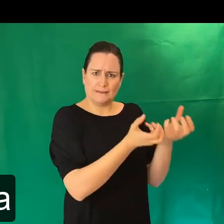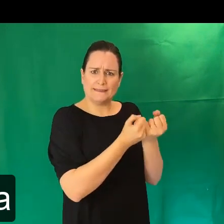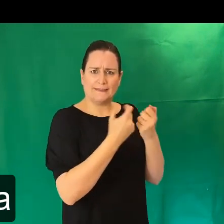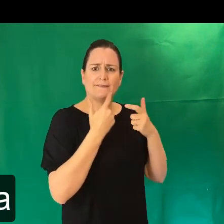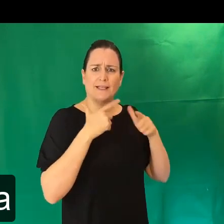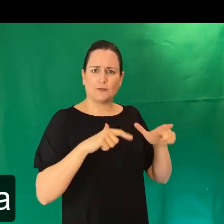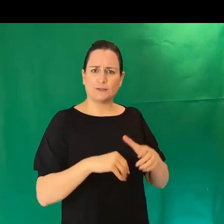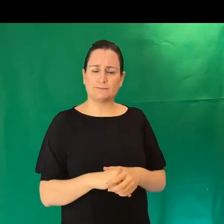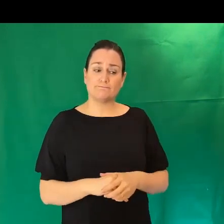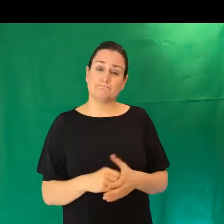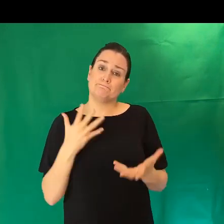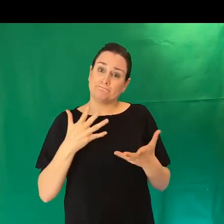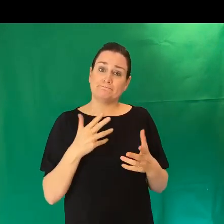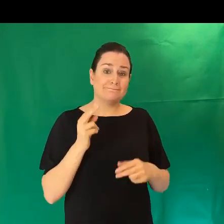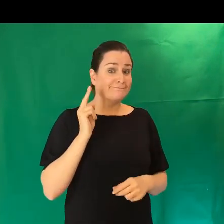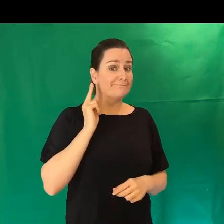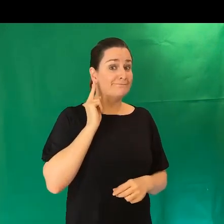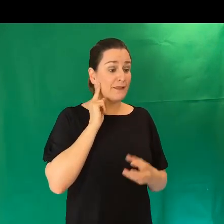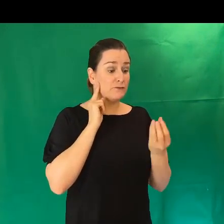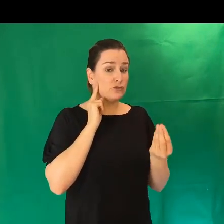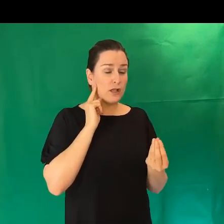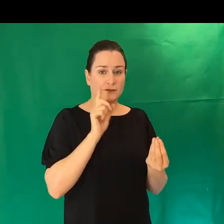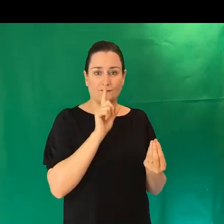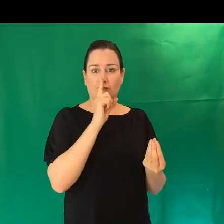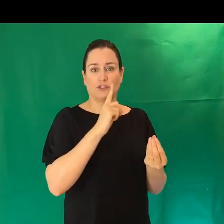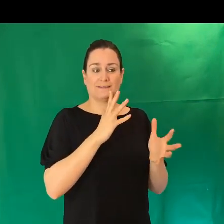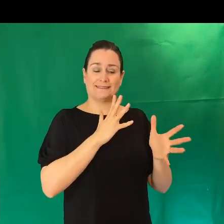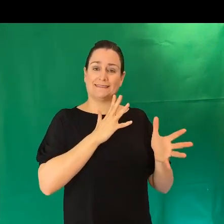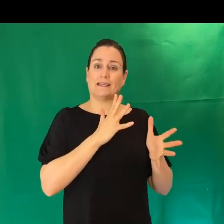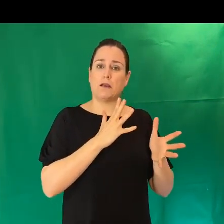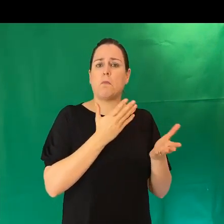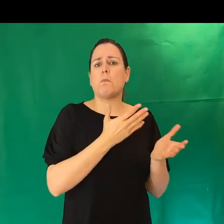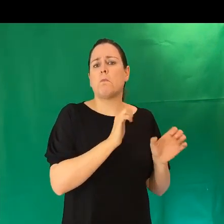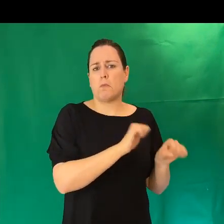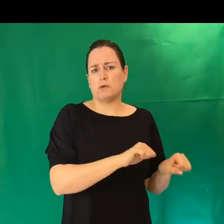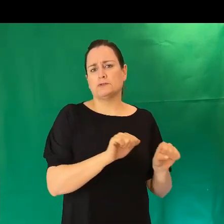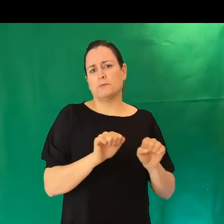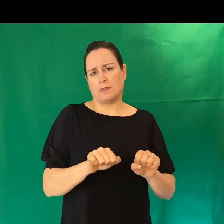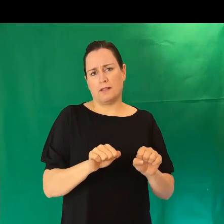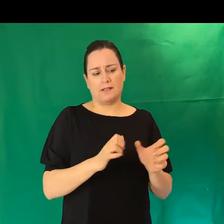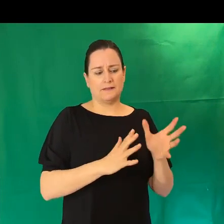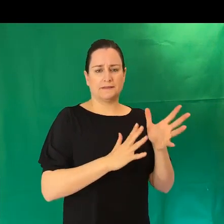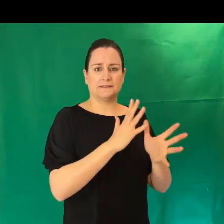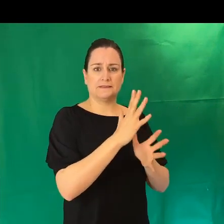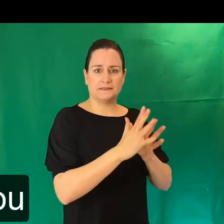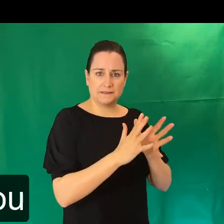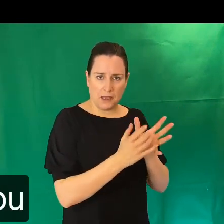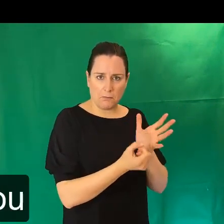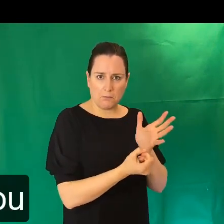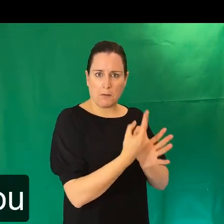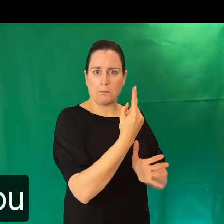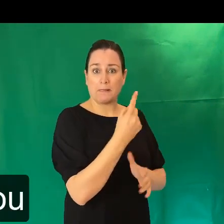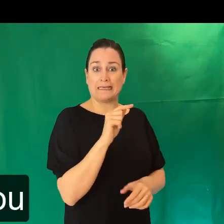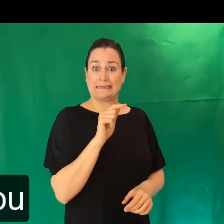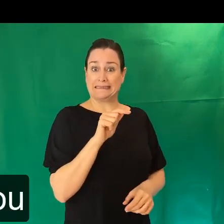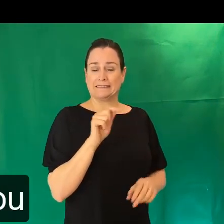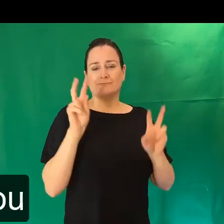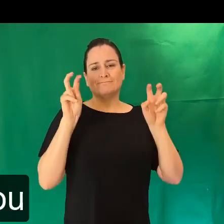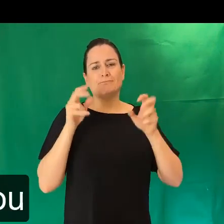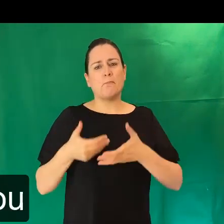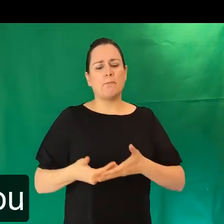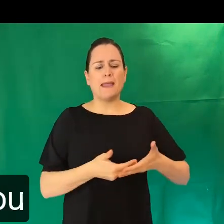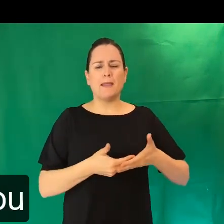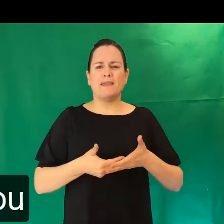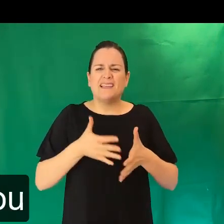Well, deaf children can be a little earlier in producing their first signs. They can be. This has been the origin of the